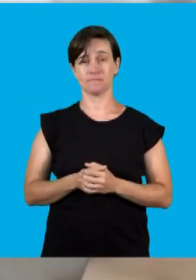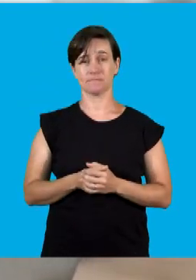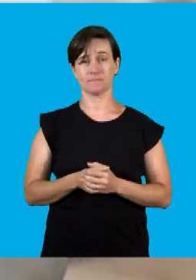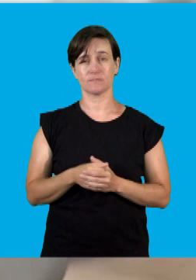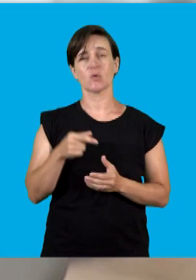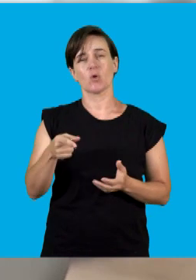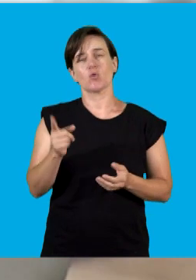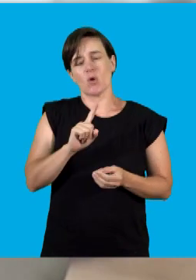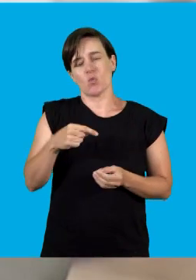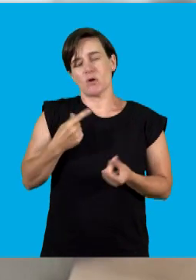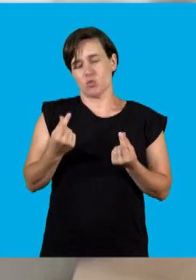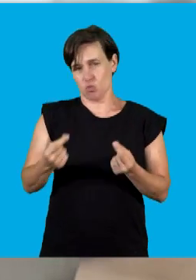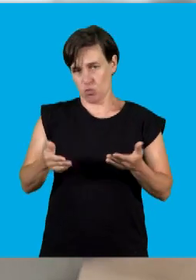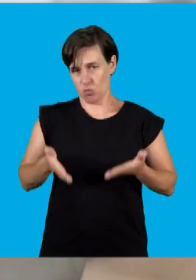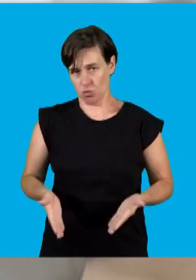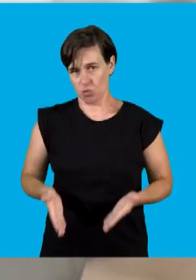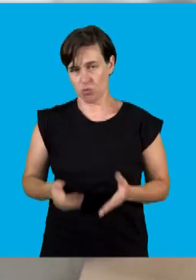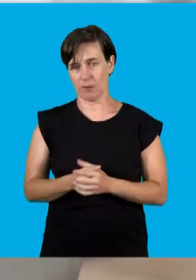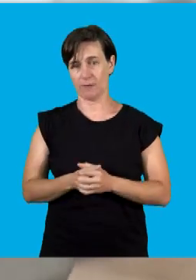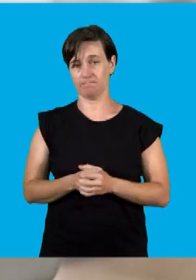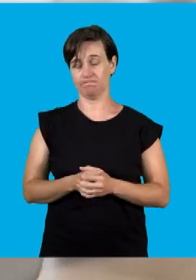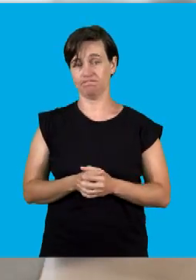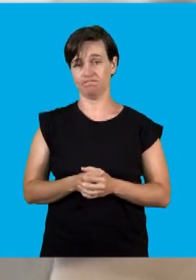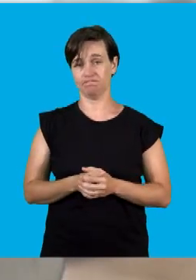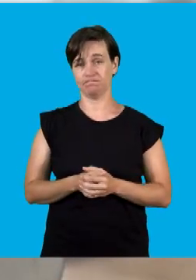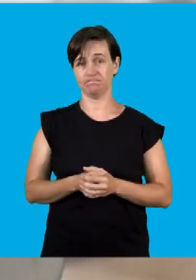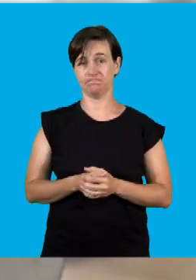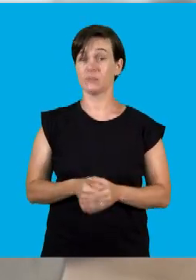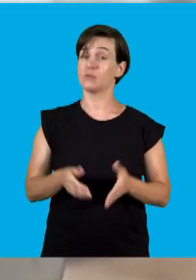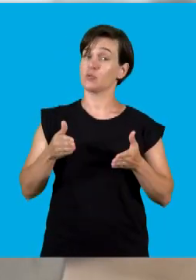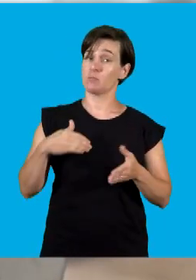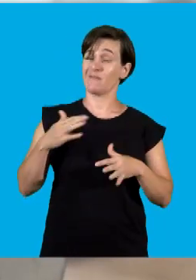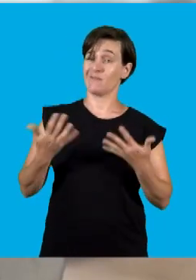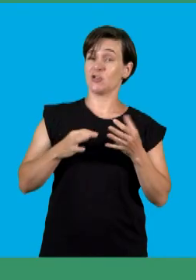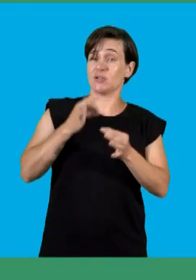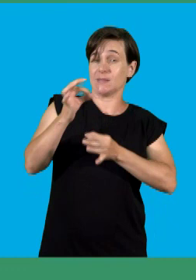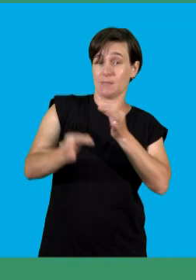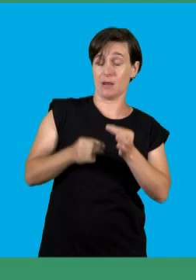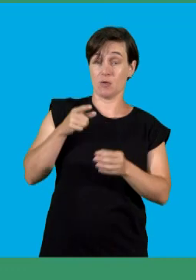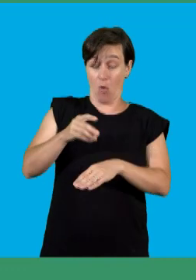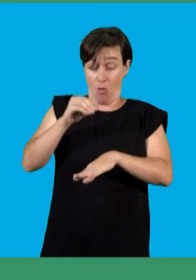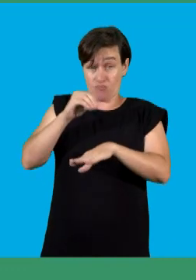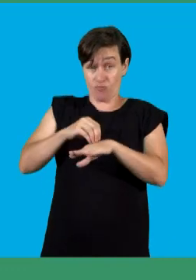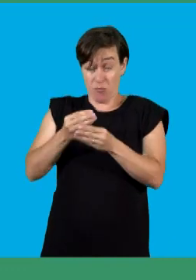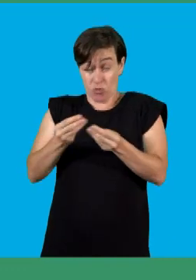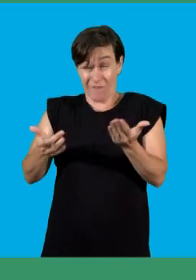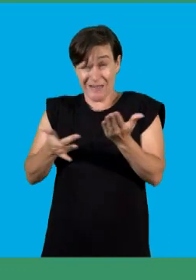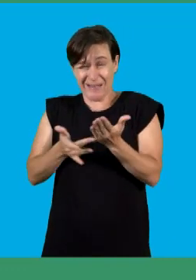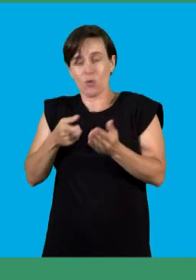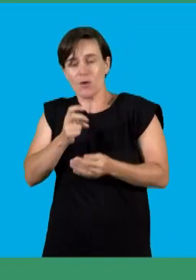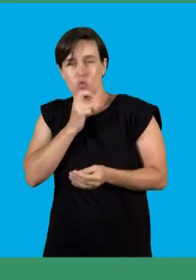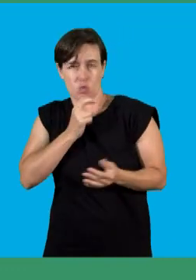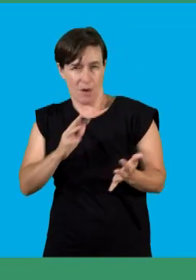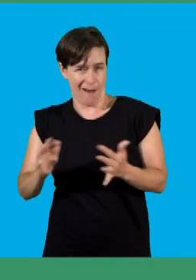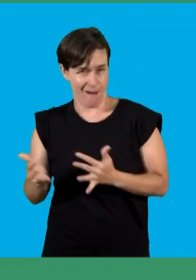we'll be basically taking together. So in our journey for today, as mentioned, that our topic is the application of